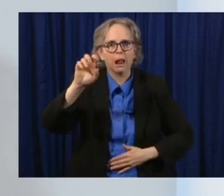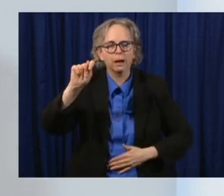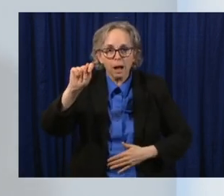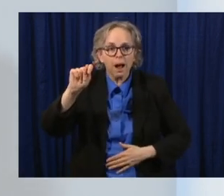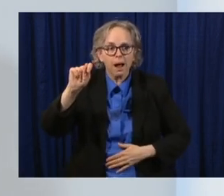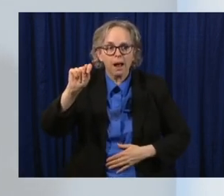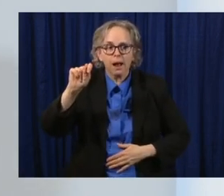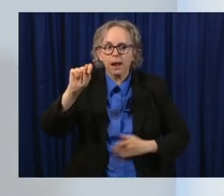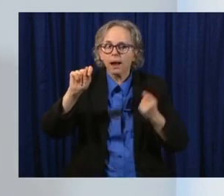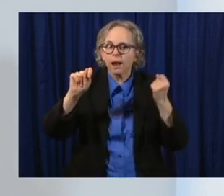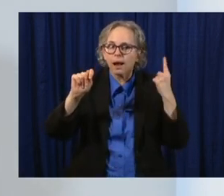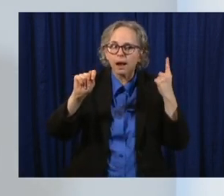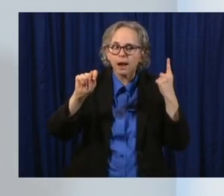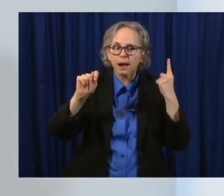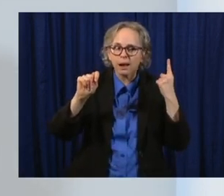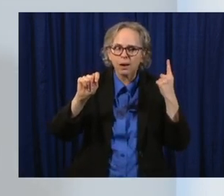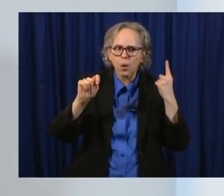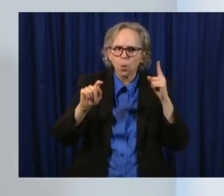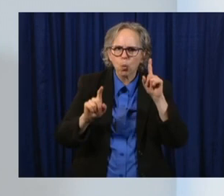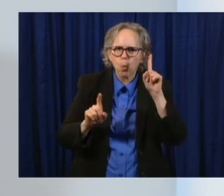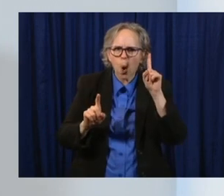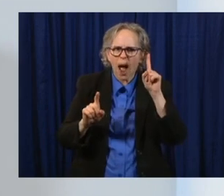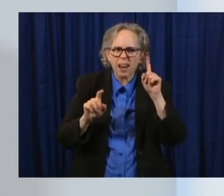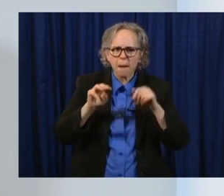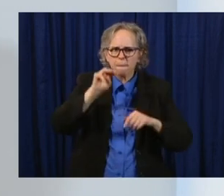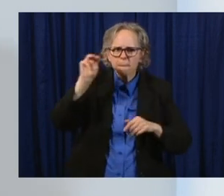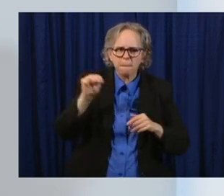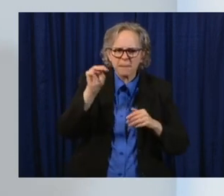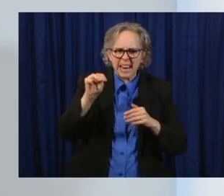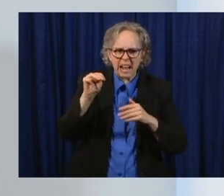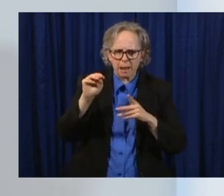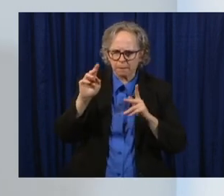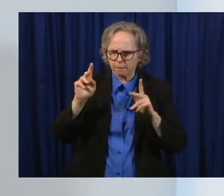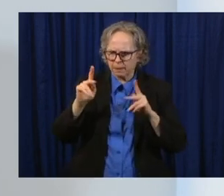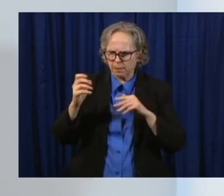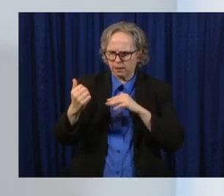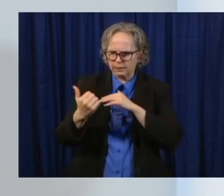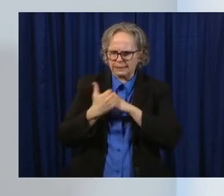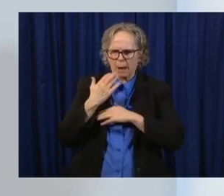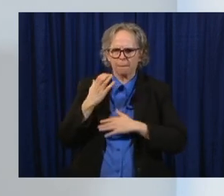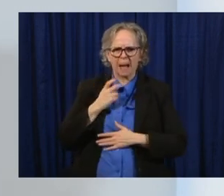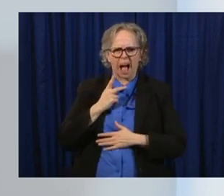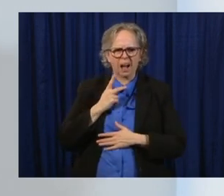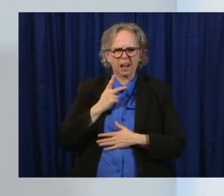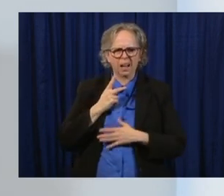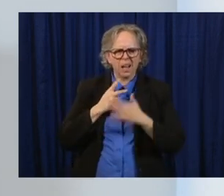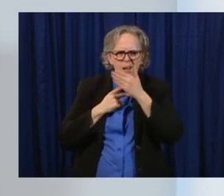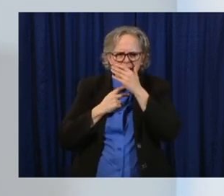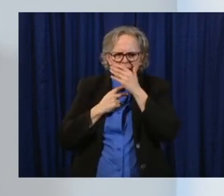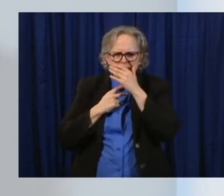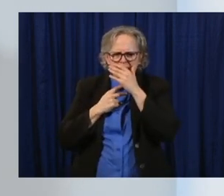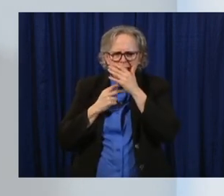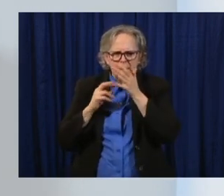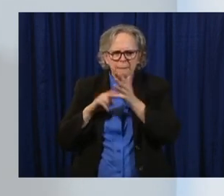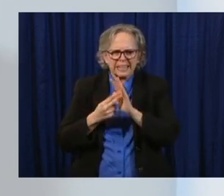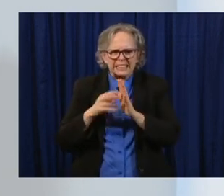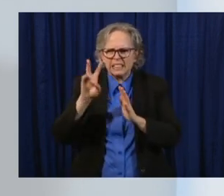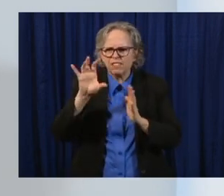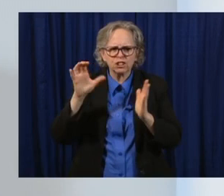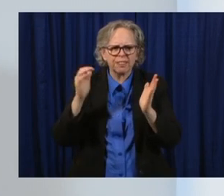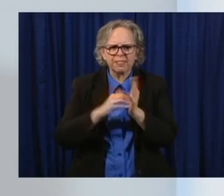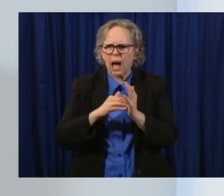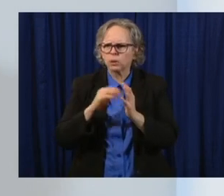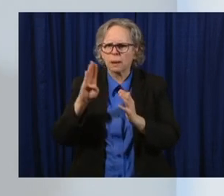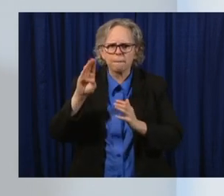only 1 million of them have actually cast their ballots. So we know that there are still 700,000 ballots out there that haven't